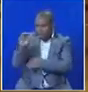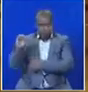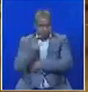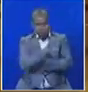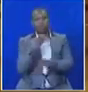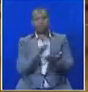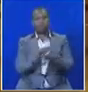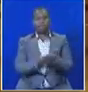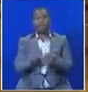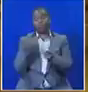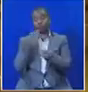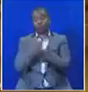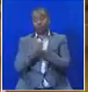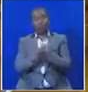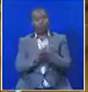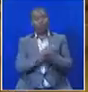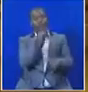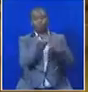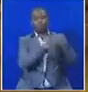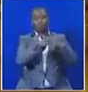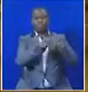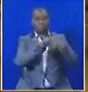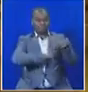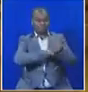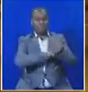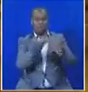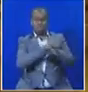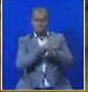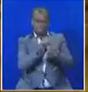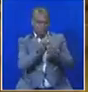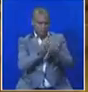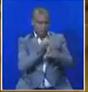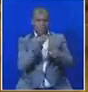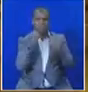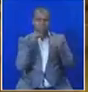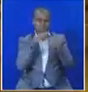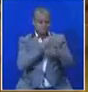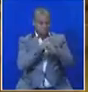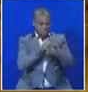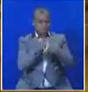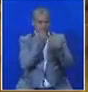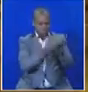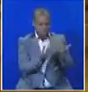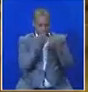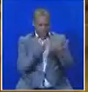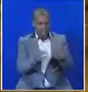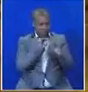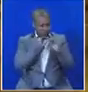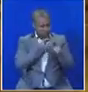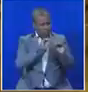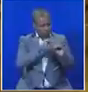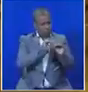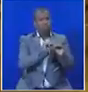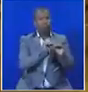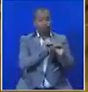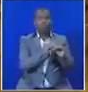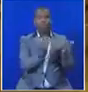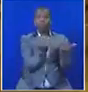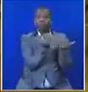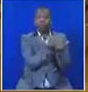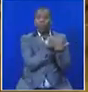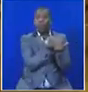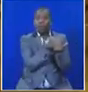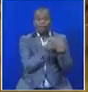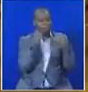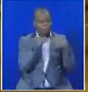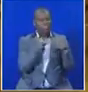empower entrepreneurs to be able to put together business plans and budgets, and we can begin by teaching business skills in our schools. We must equip